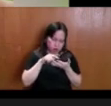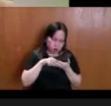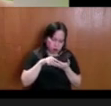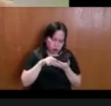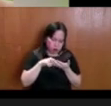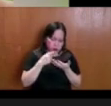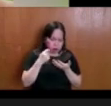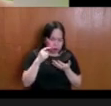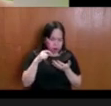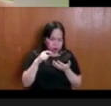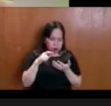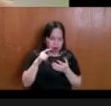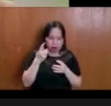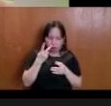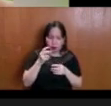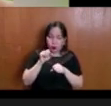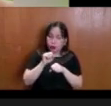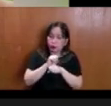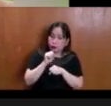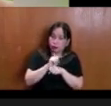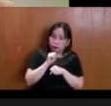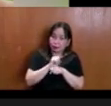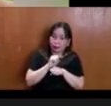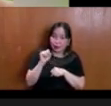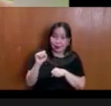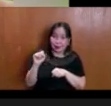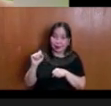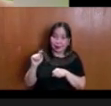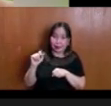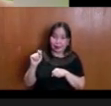of statistics.